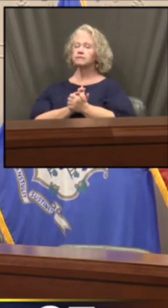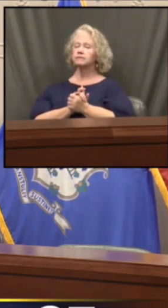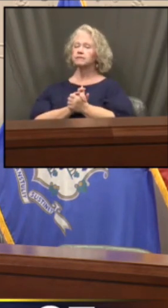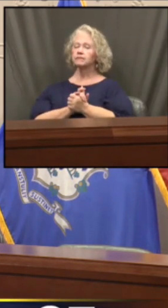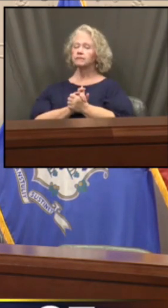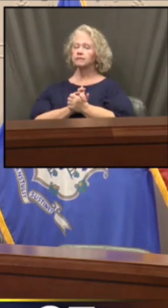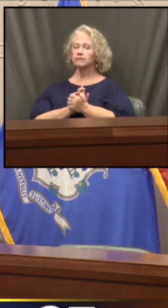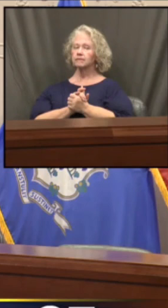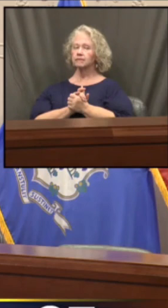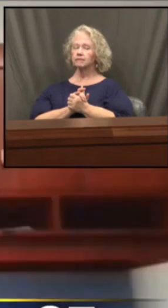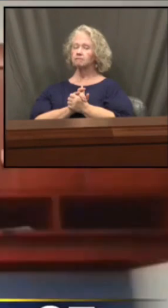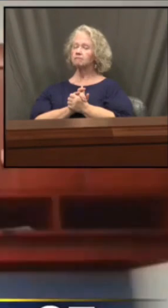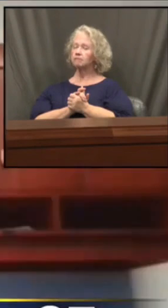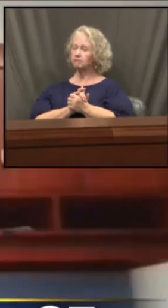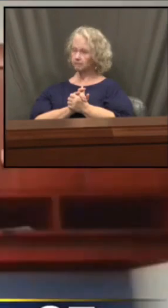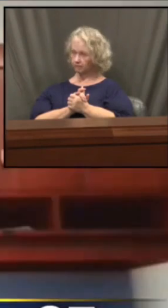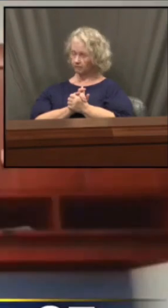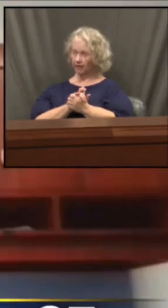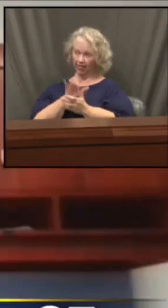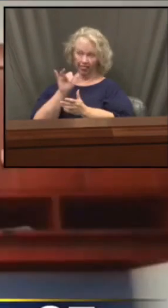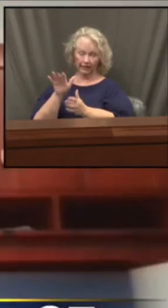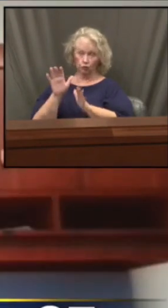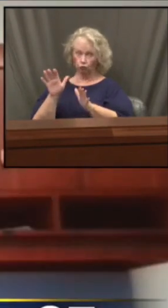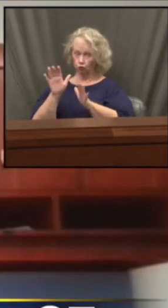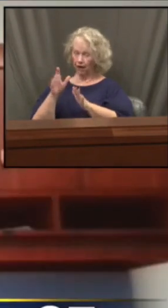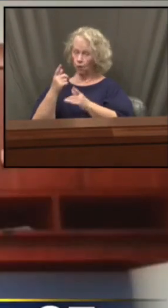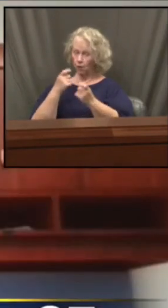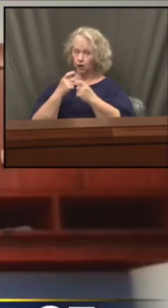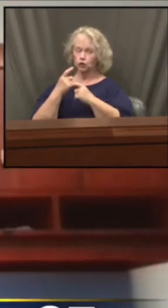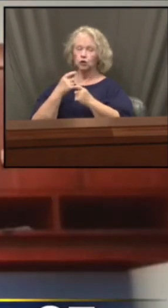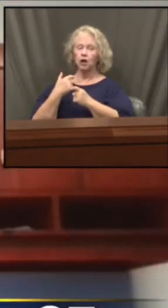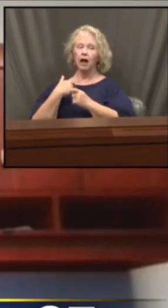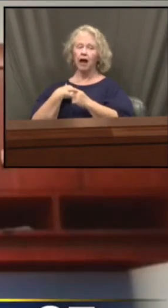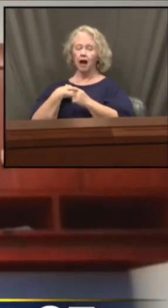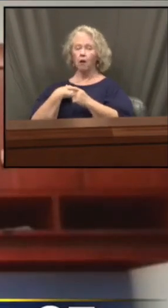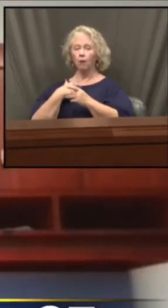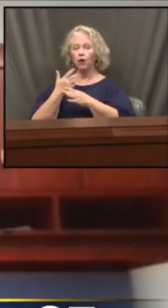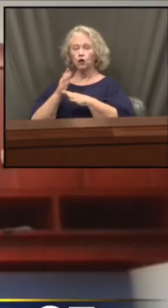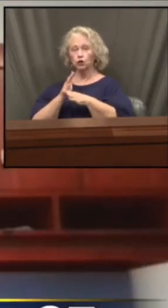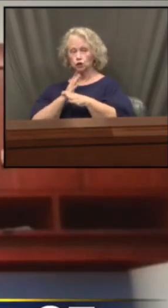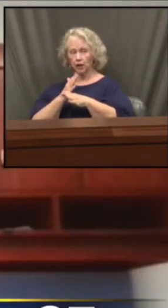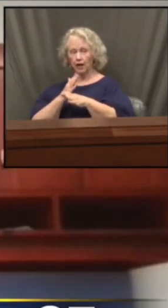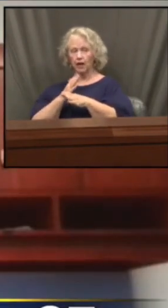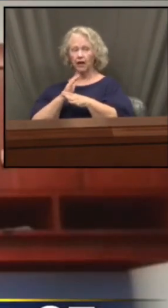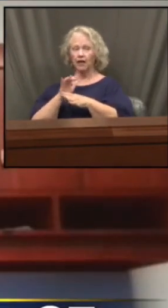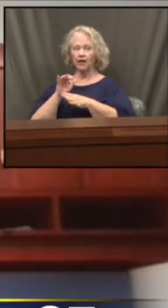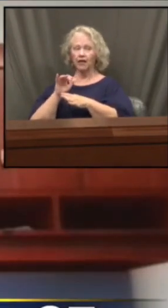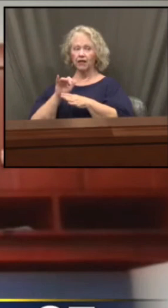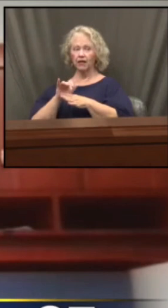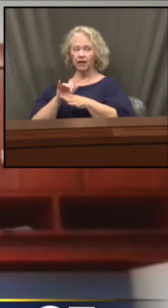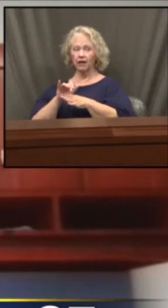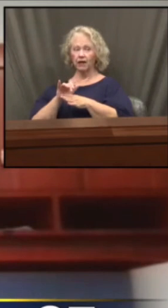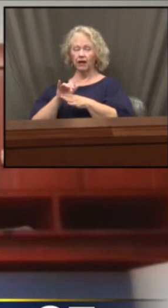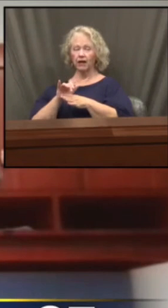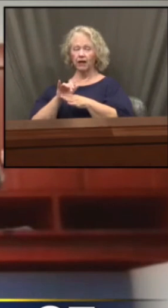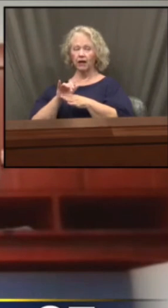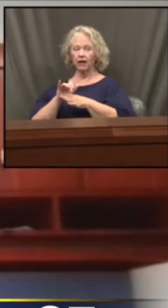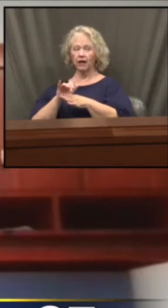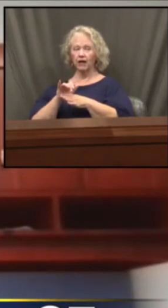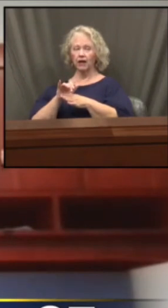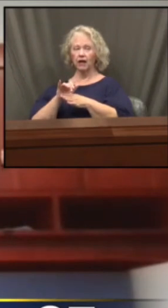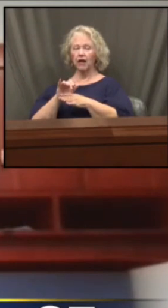So it's a great question. And what I will share with you is that Shipman has provided